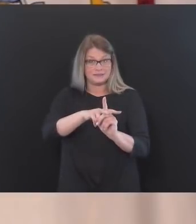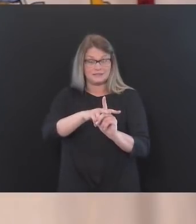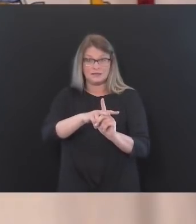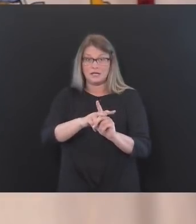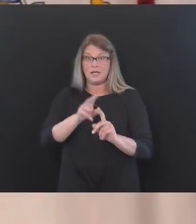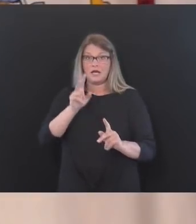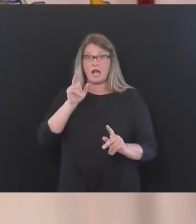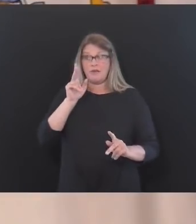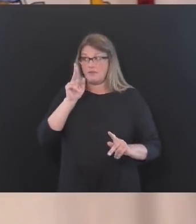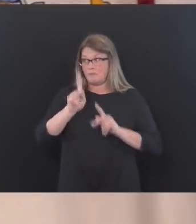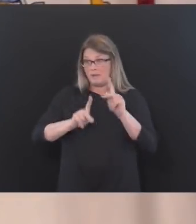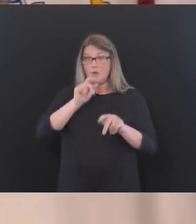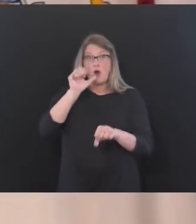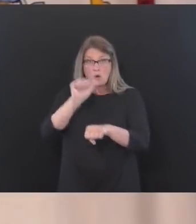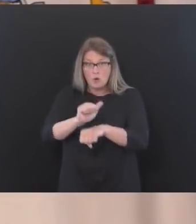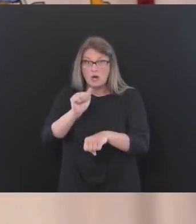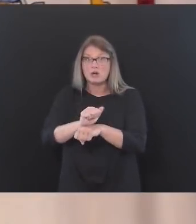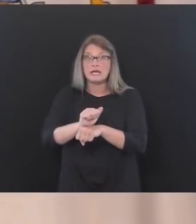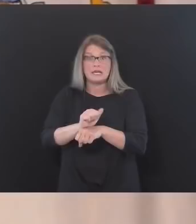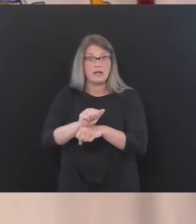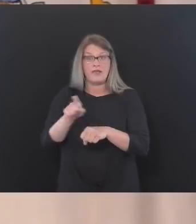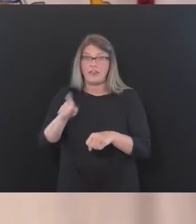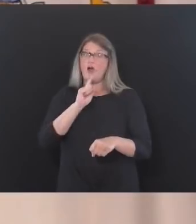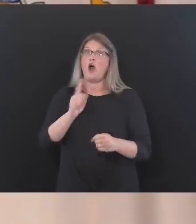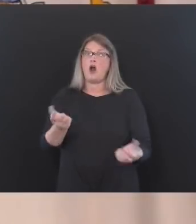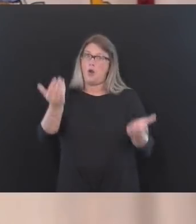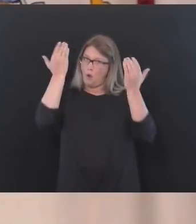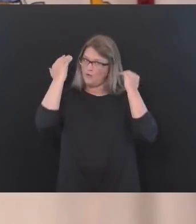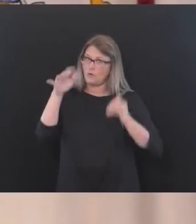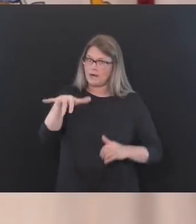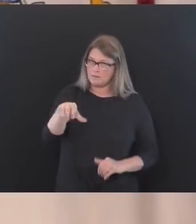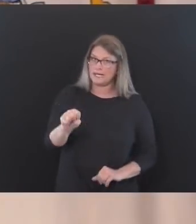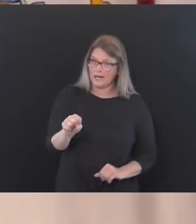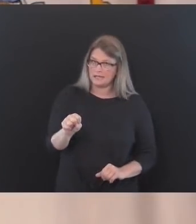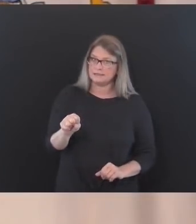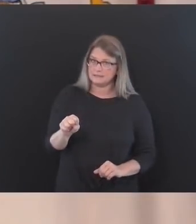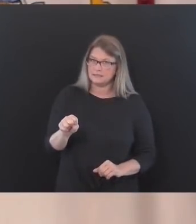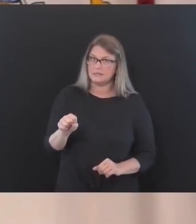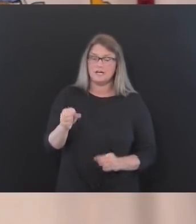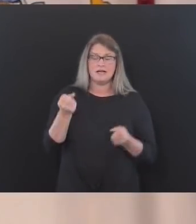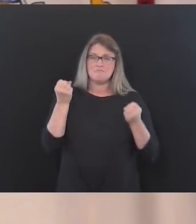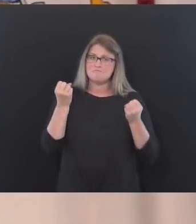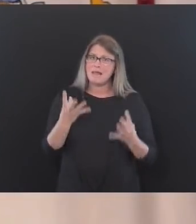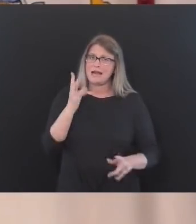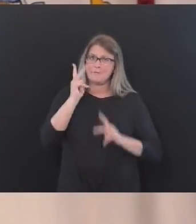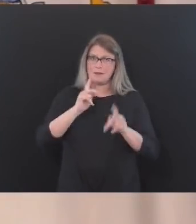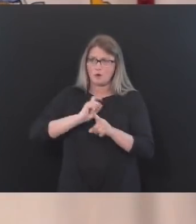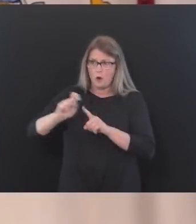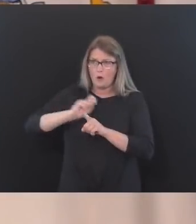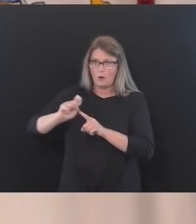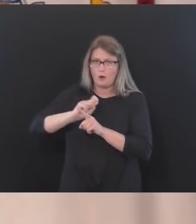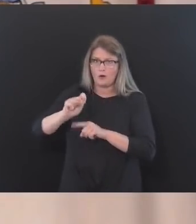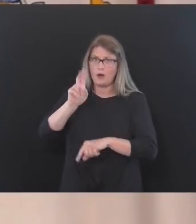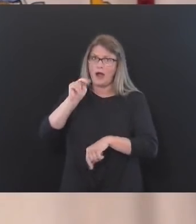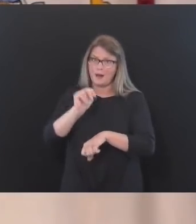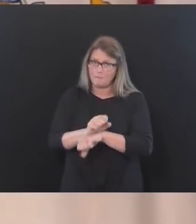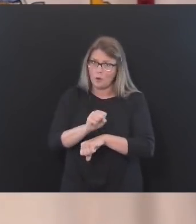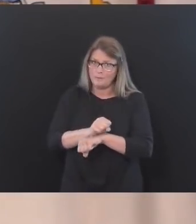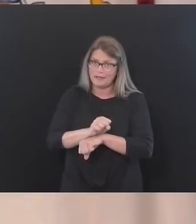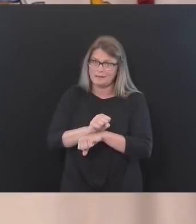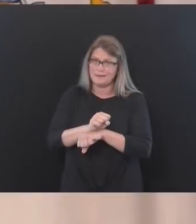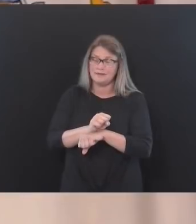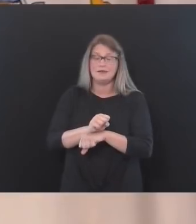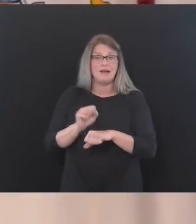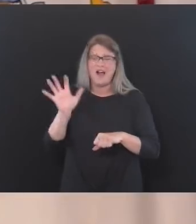doing great work. They're overcome by the number of claims, just like it's happening all across our